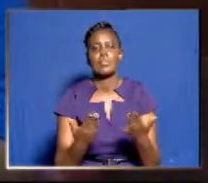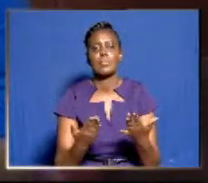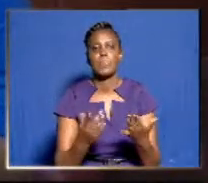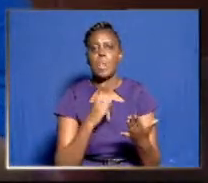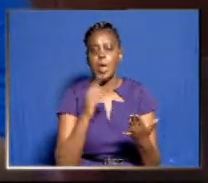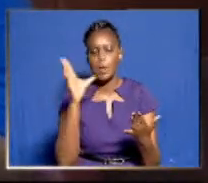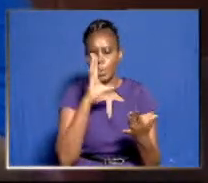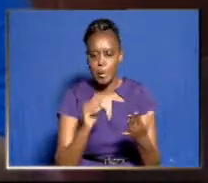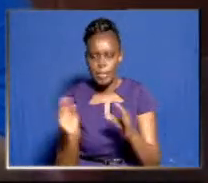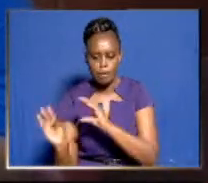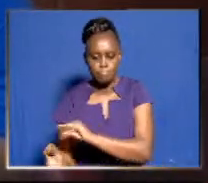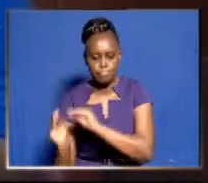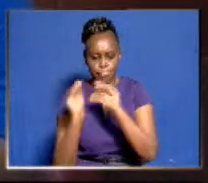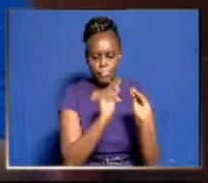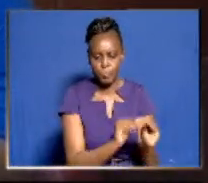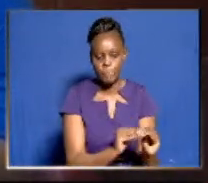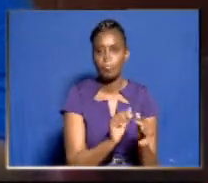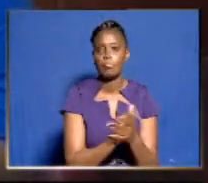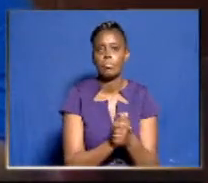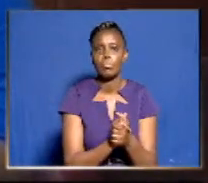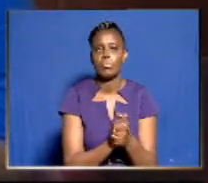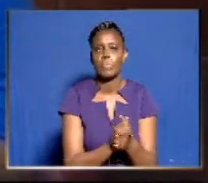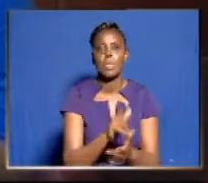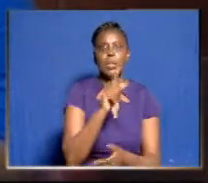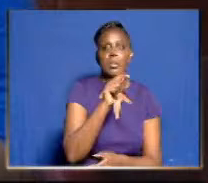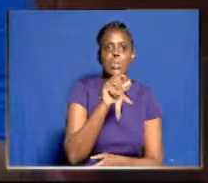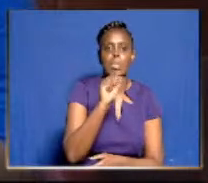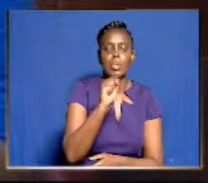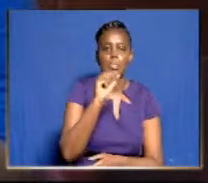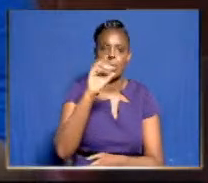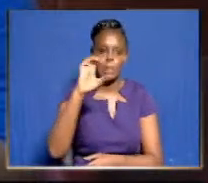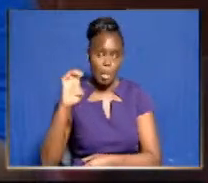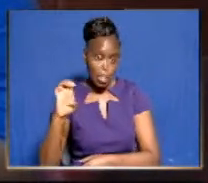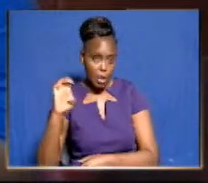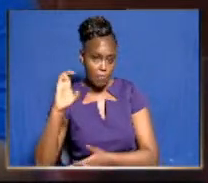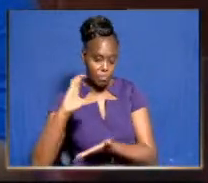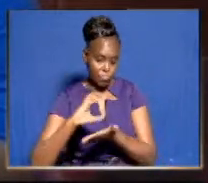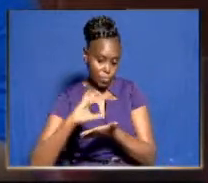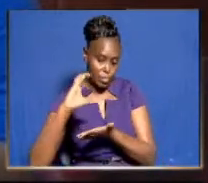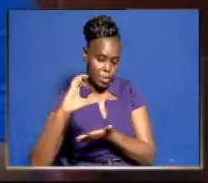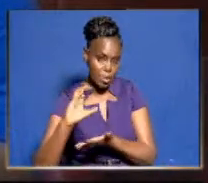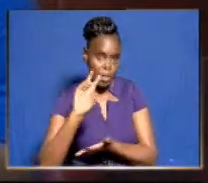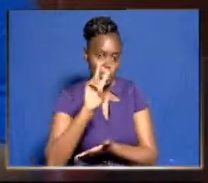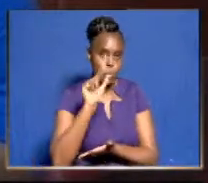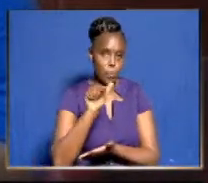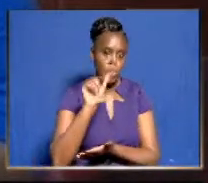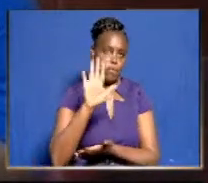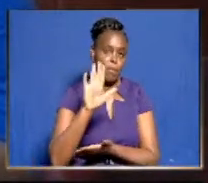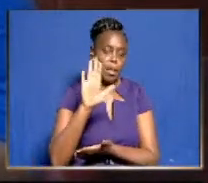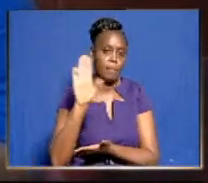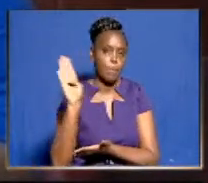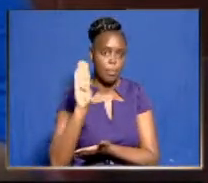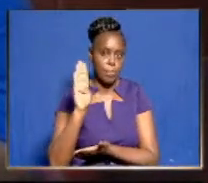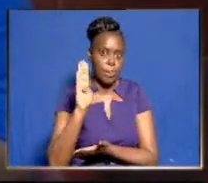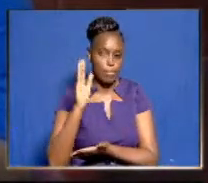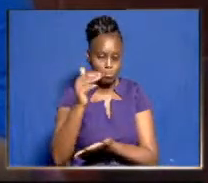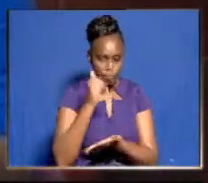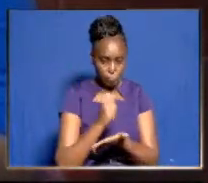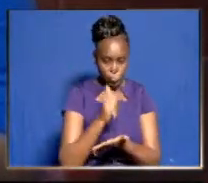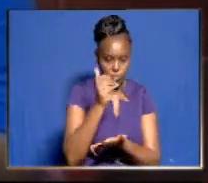Speaker. Mr. Speaker, the TSC has been allocated 2.5B to hire only 5,000